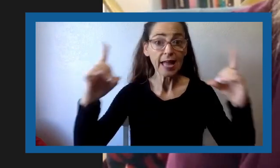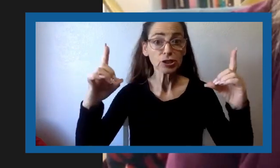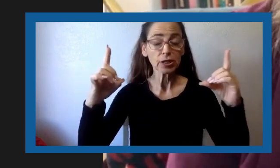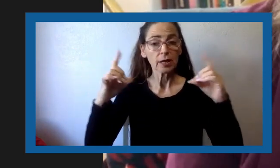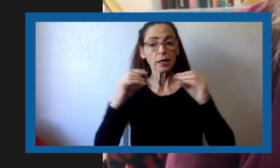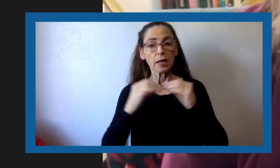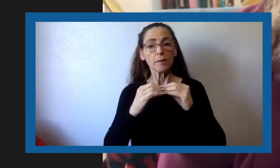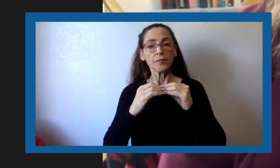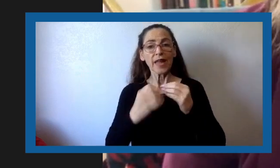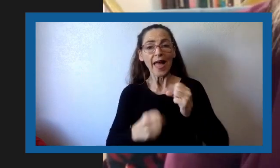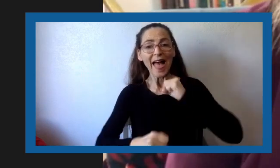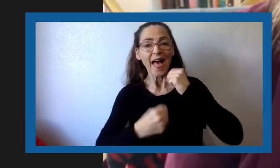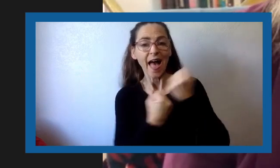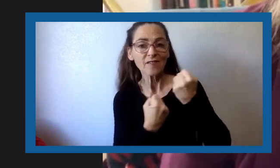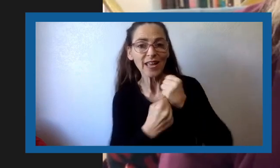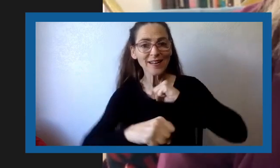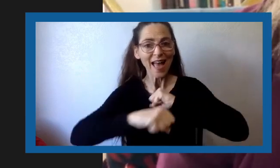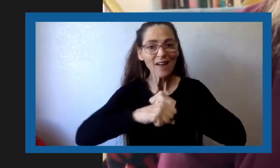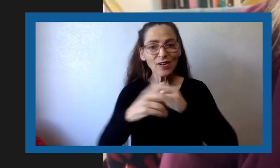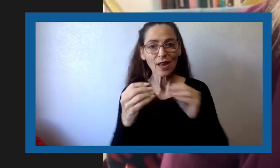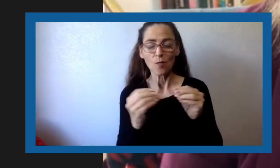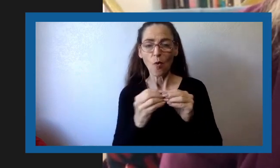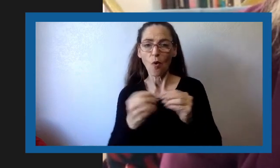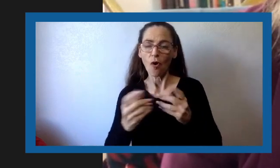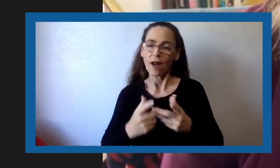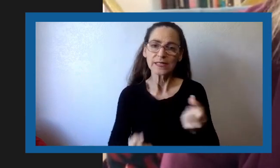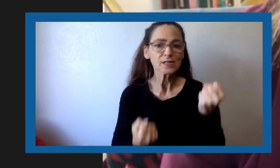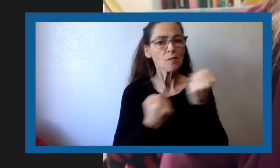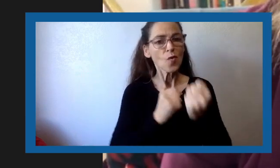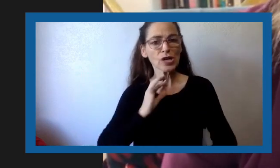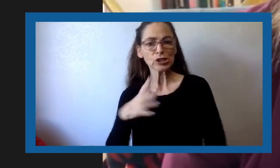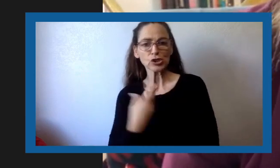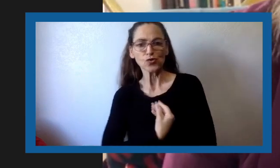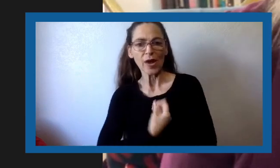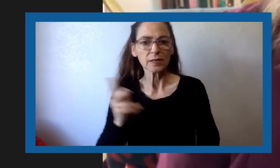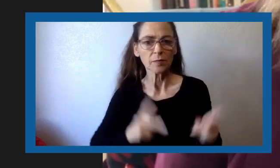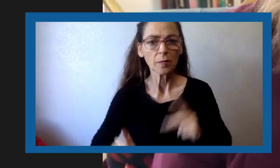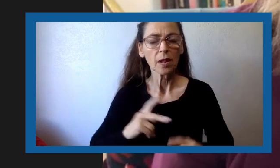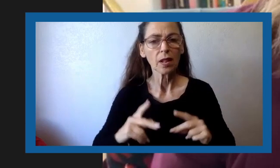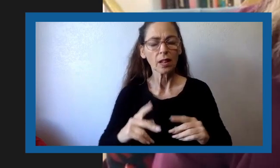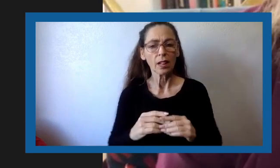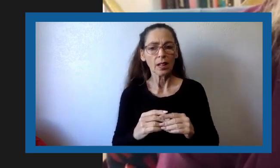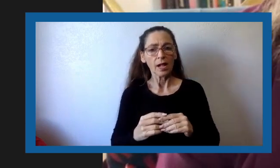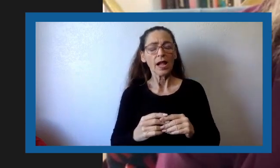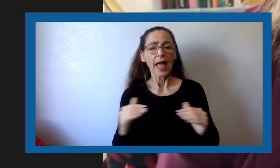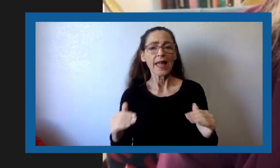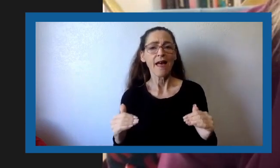can look at trying to advocate more and speak up for trans people and elevate trans